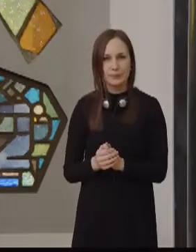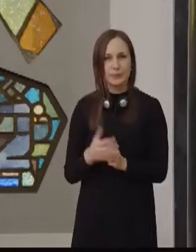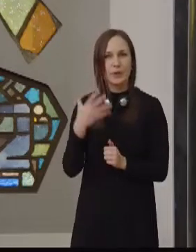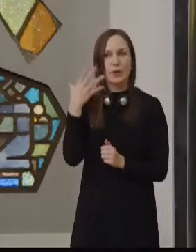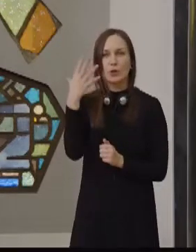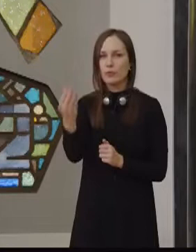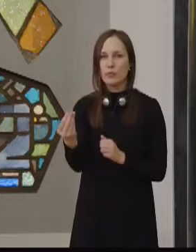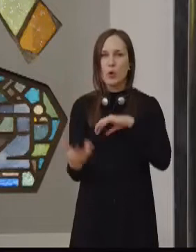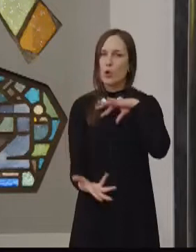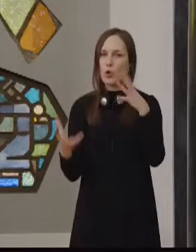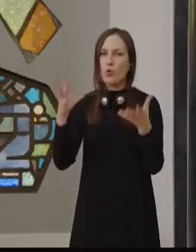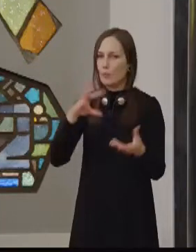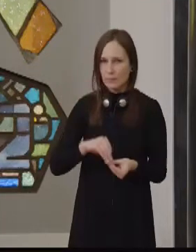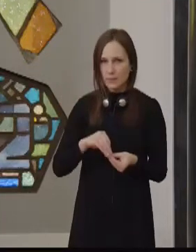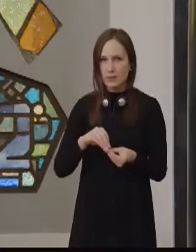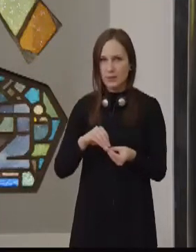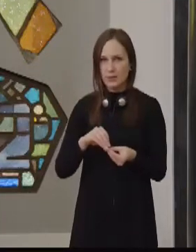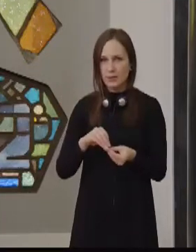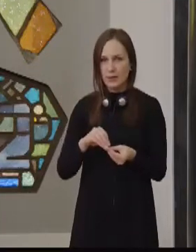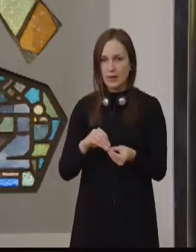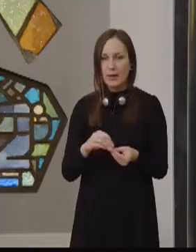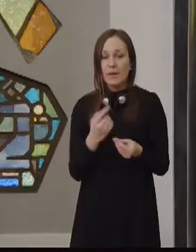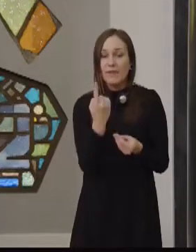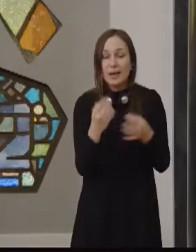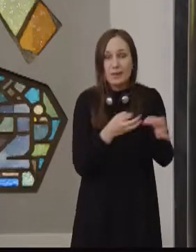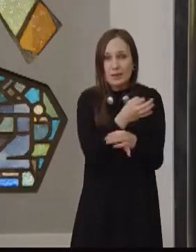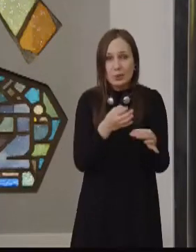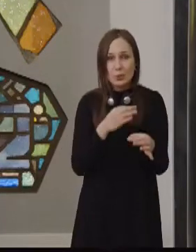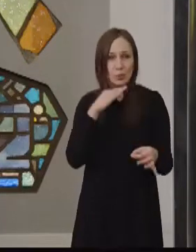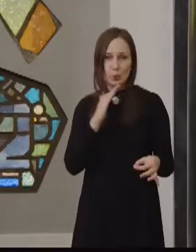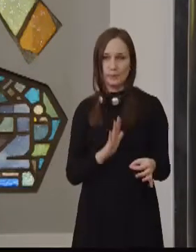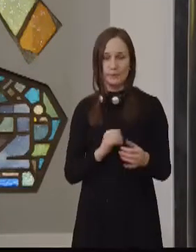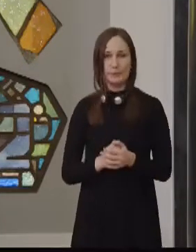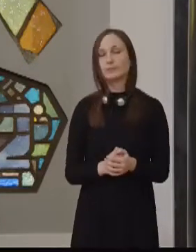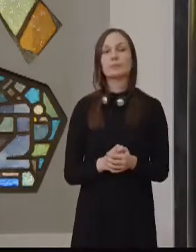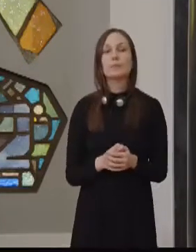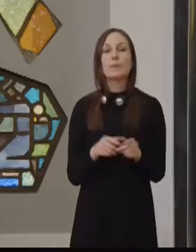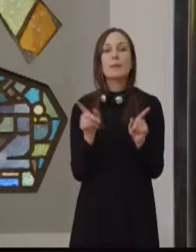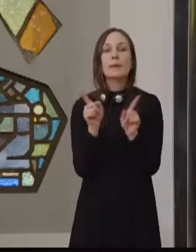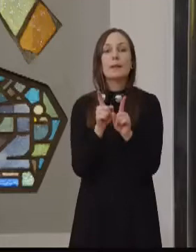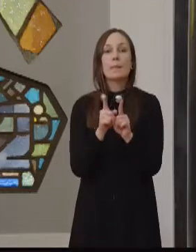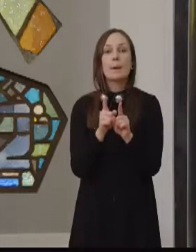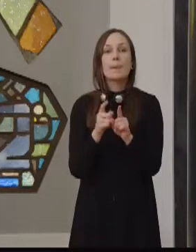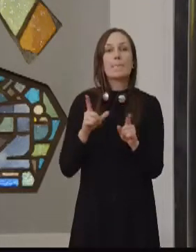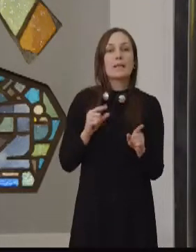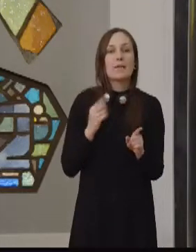of life, and this is a very complex issue which is beyond the